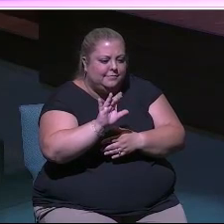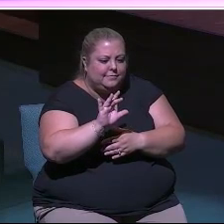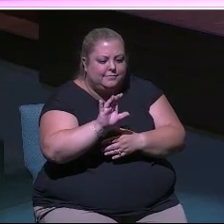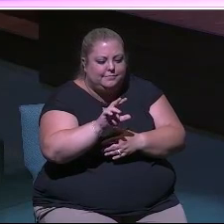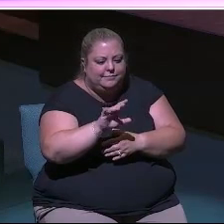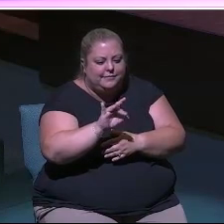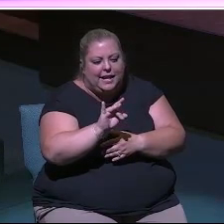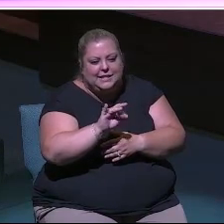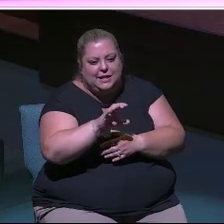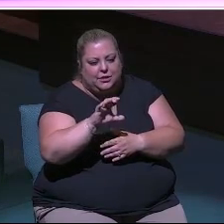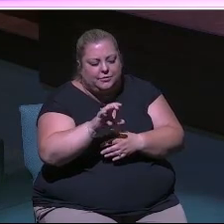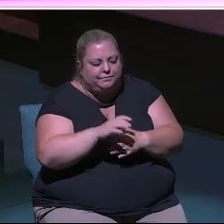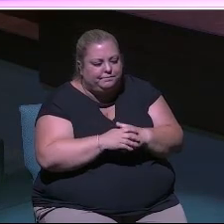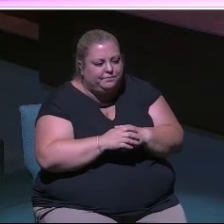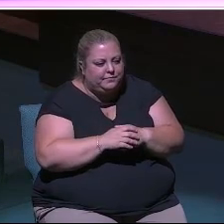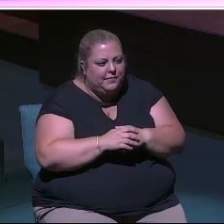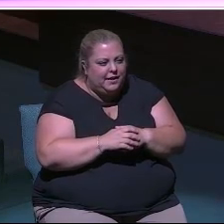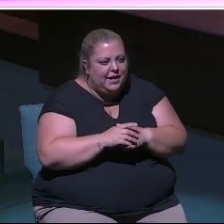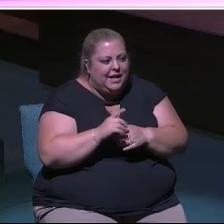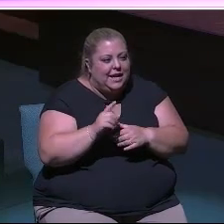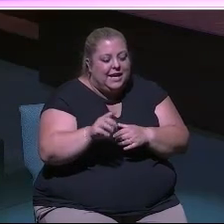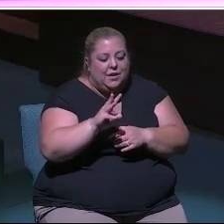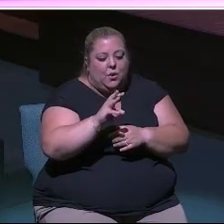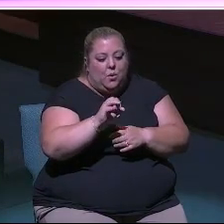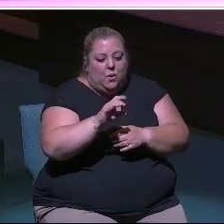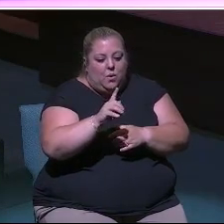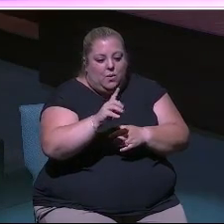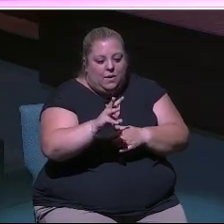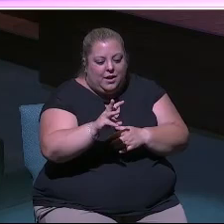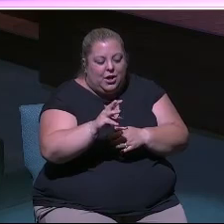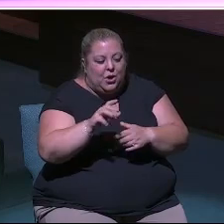24, lives at 7 Elm Street,